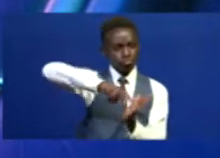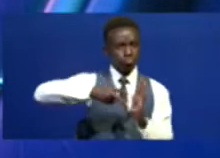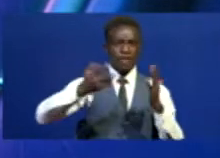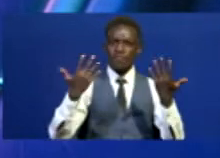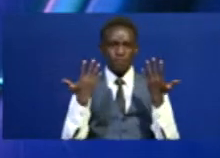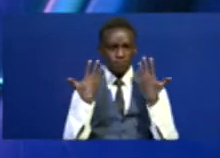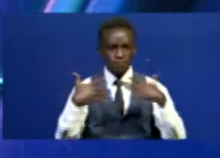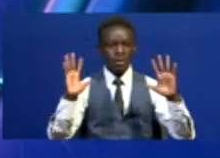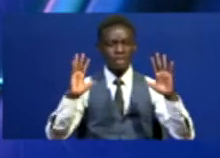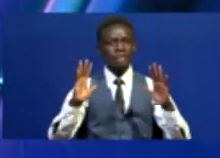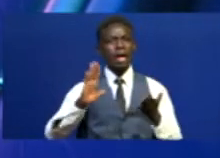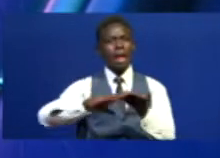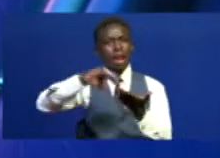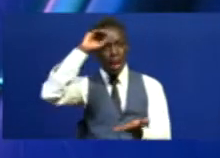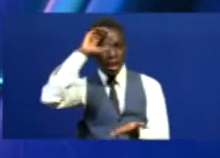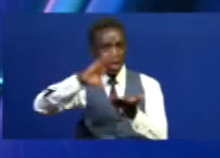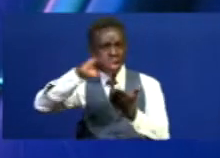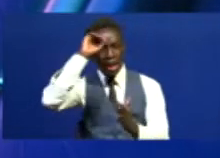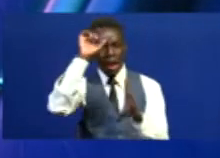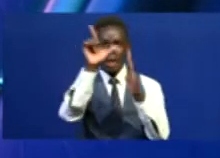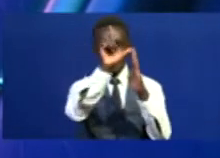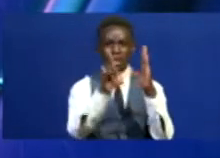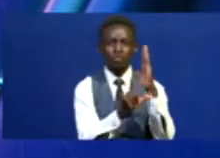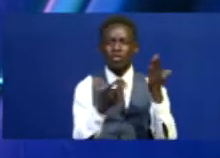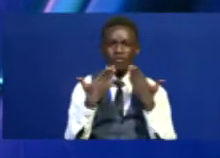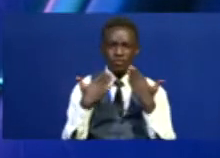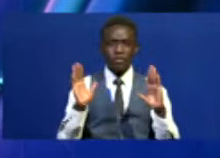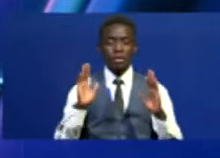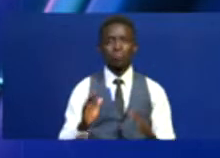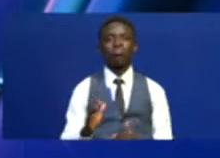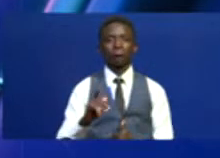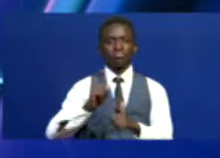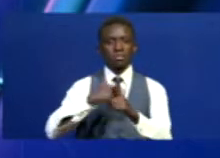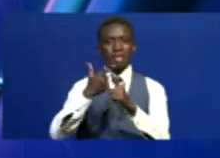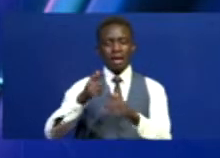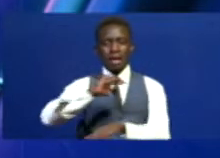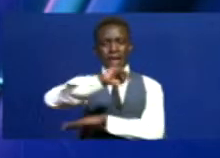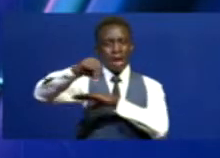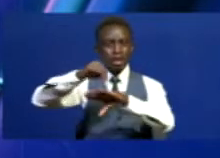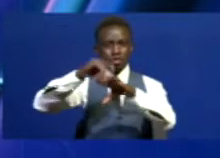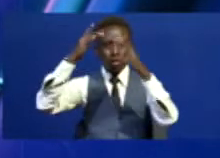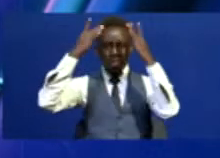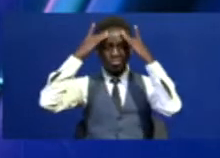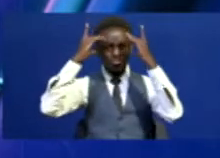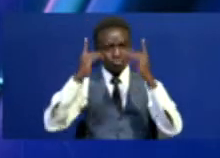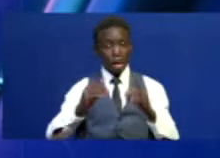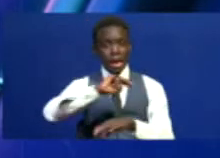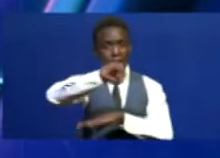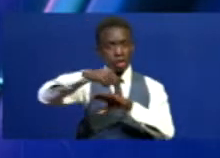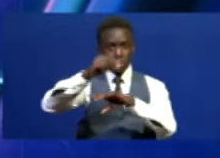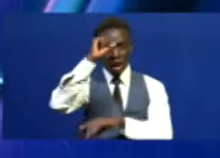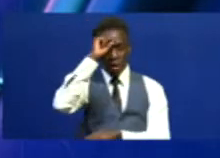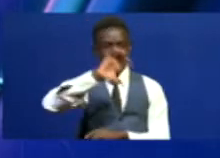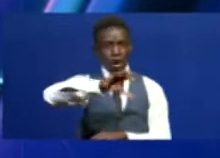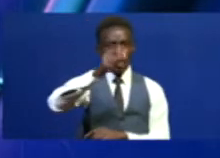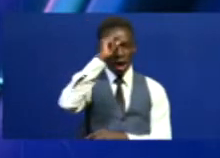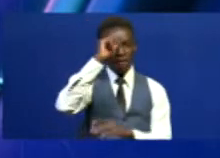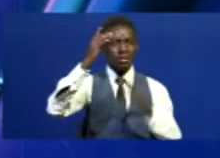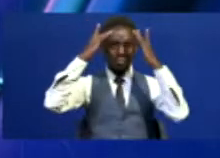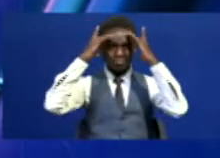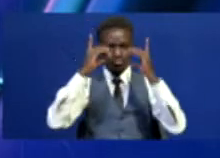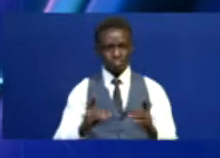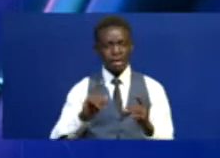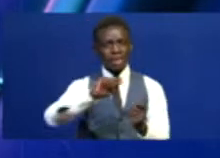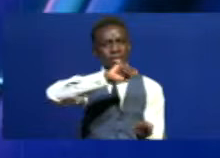the lessons learned, it was decided by the national government and the county governments to change the model of financing to what